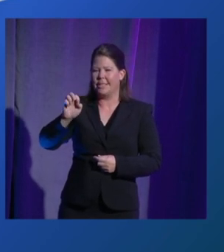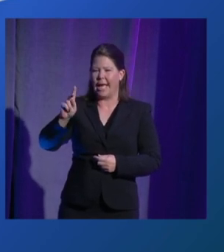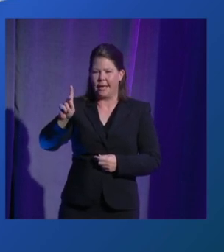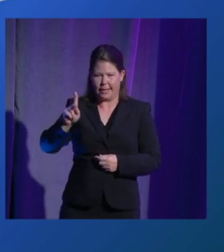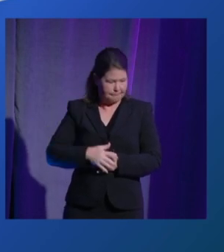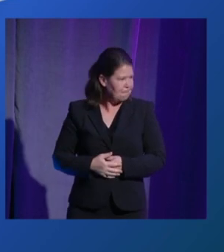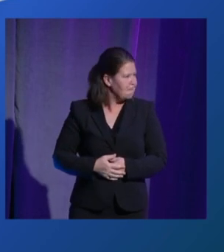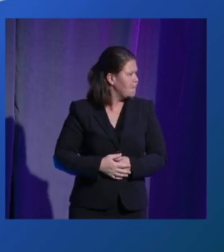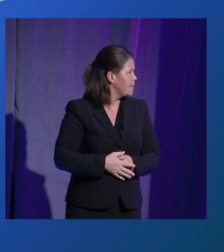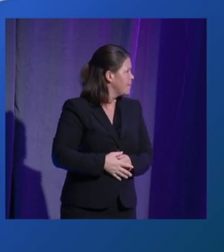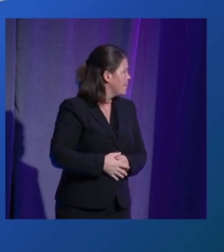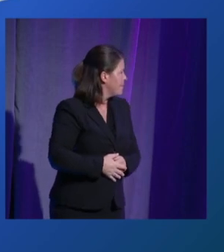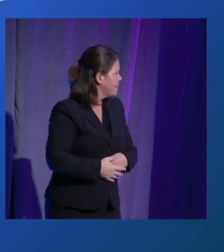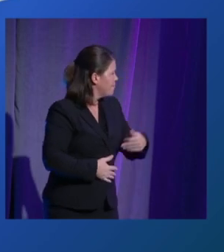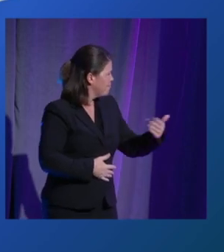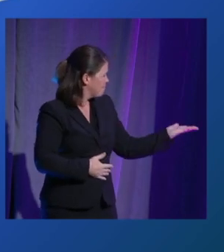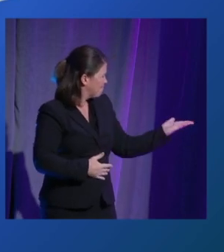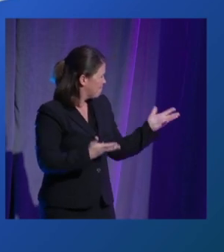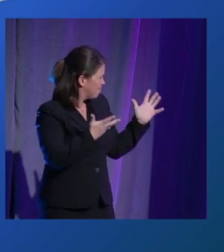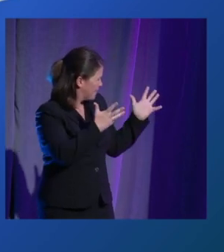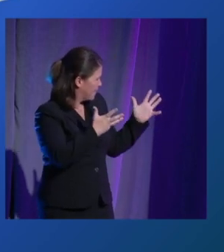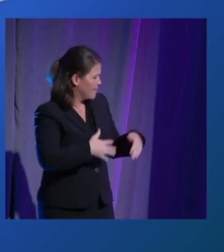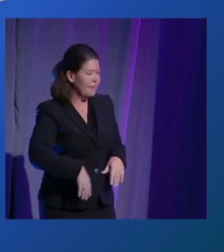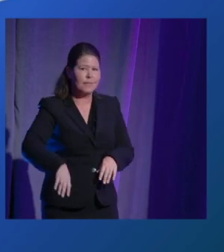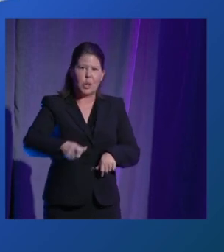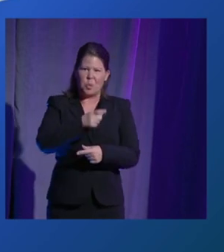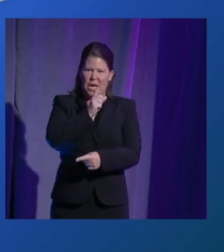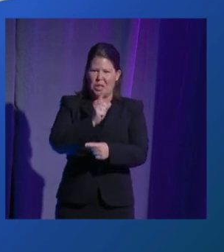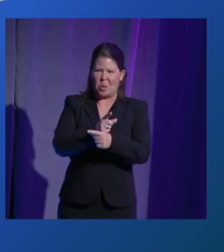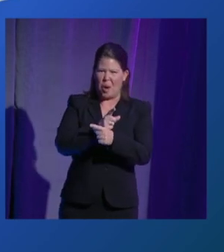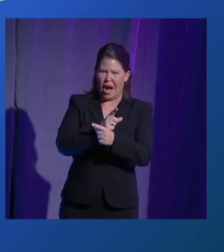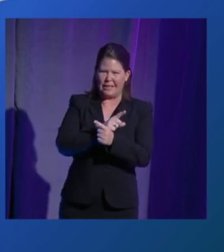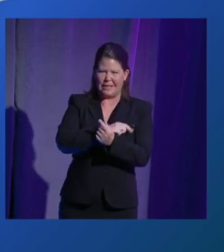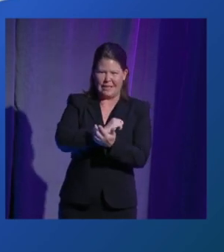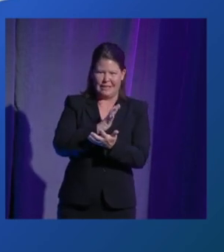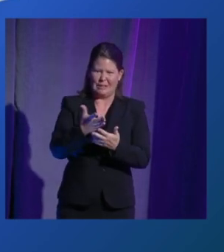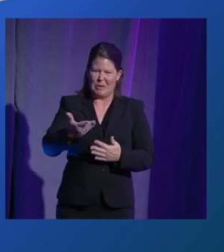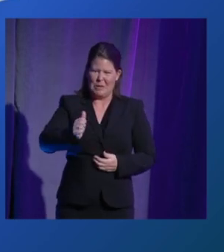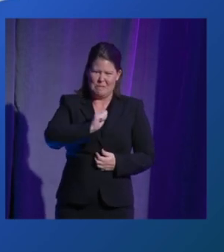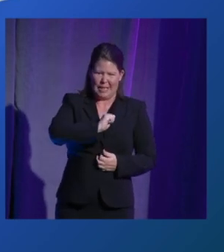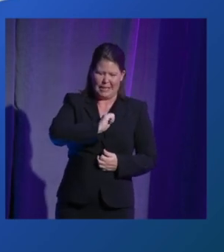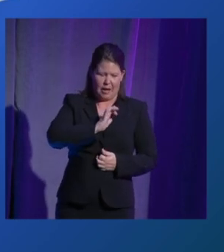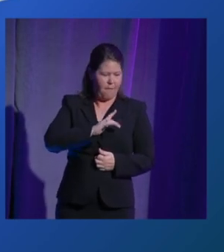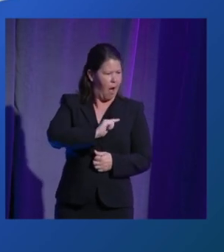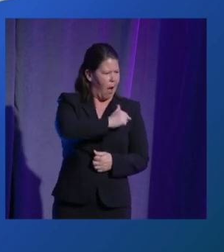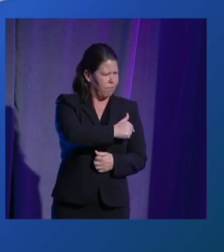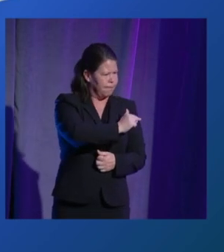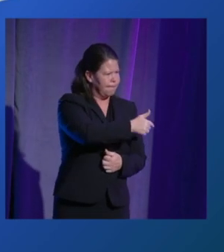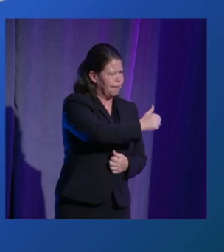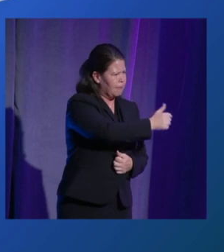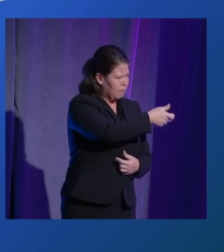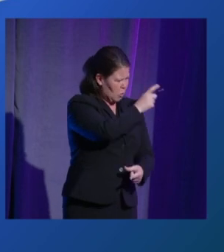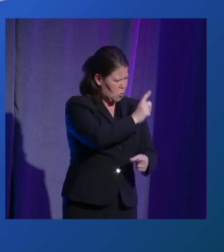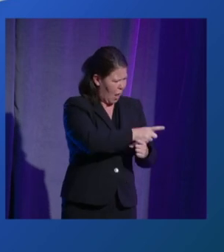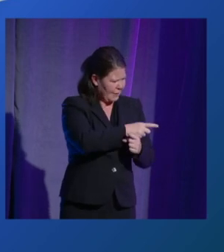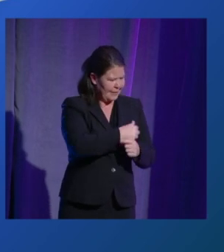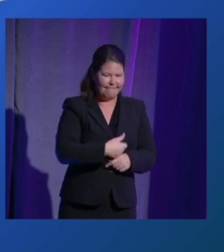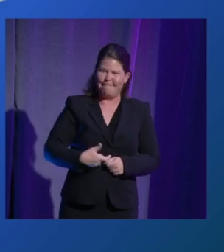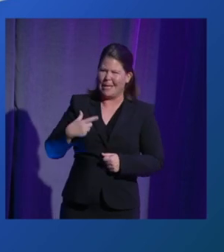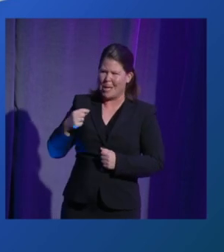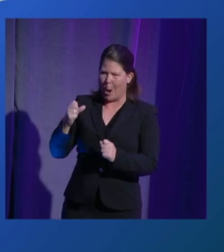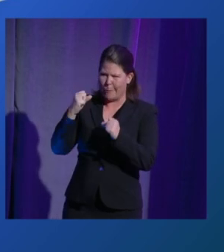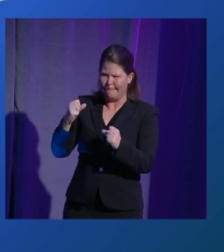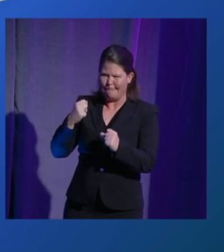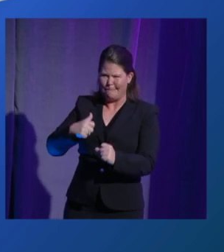mediatech and the first thing that we did right is we got the right order as we came up so congratulations on that no us the first thing that I